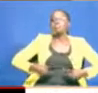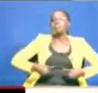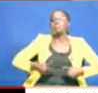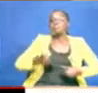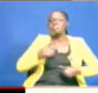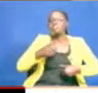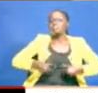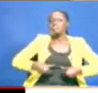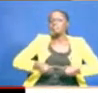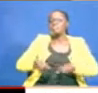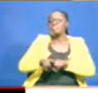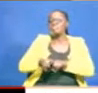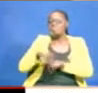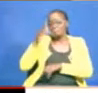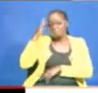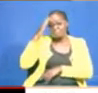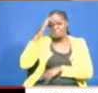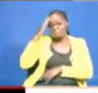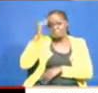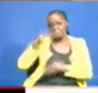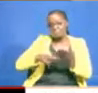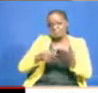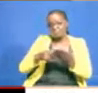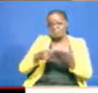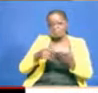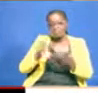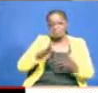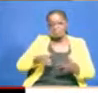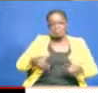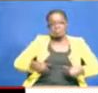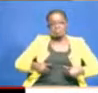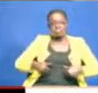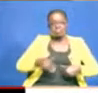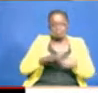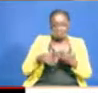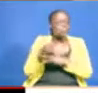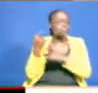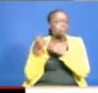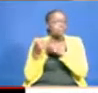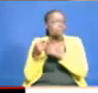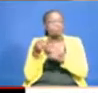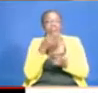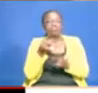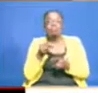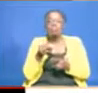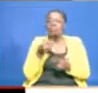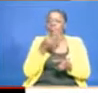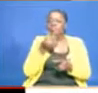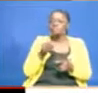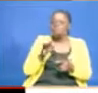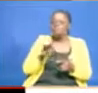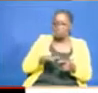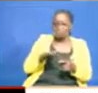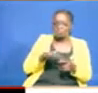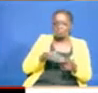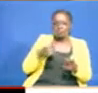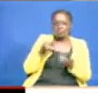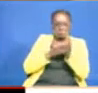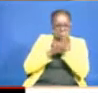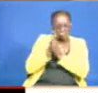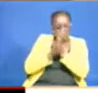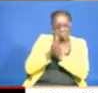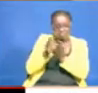I know what women, youth go through and youth at large, both male and female. My urge to go for this seat is